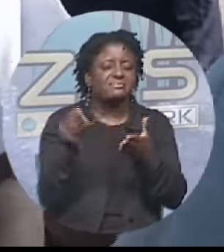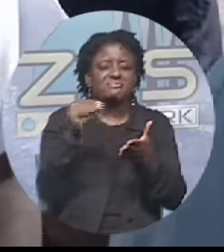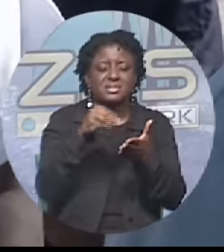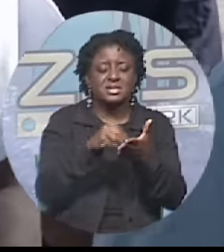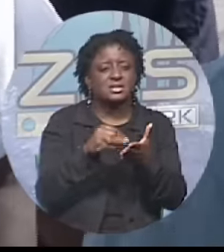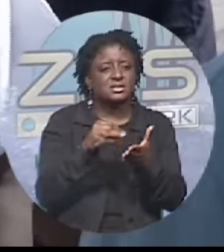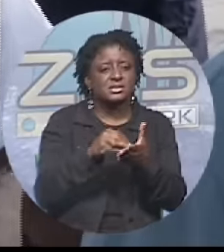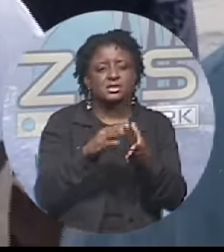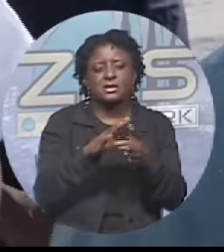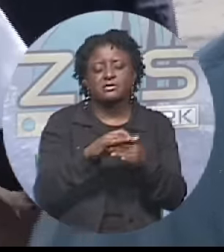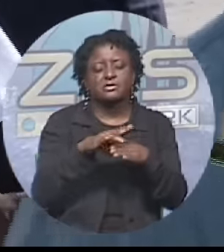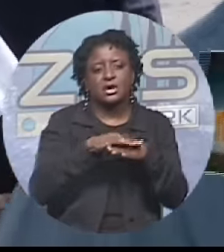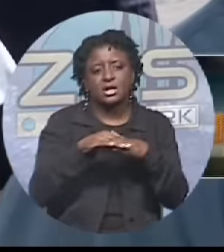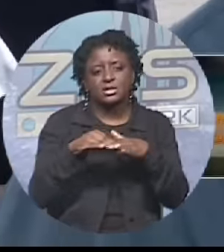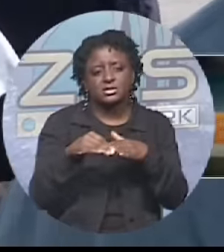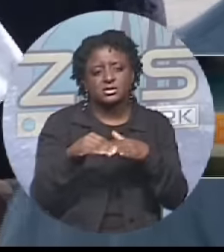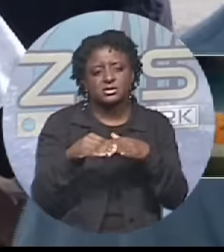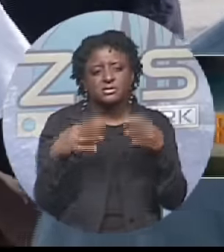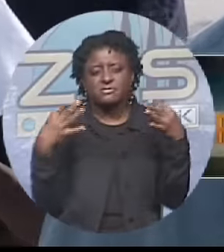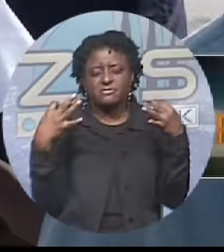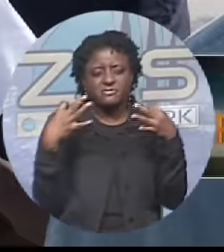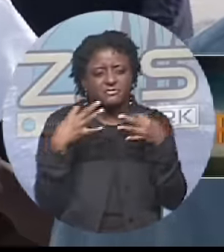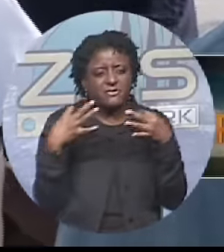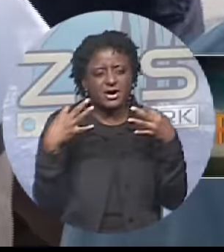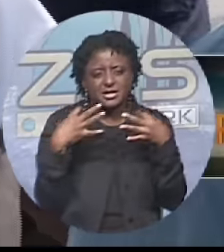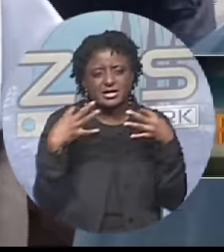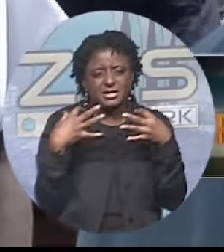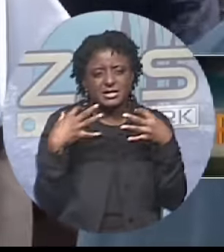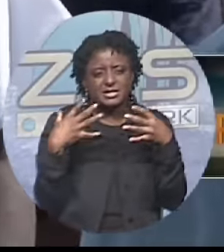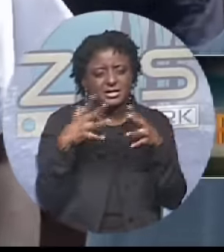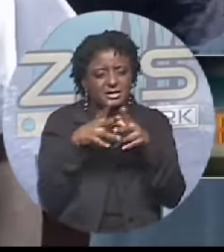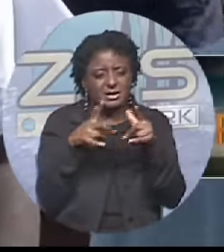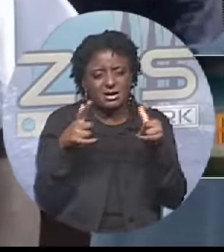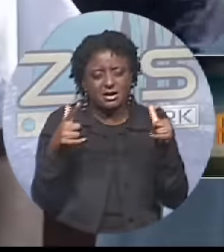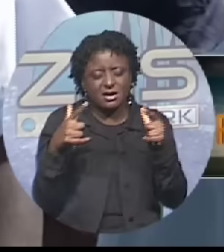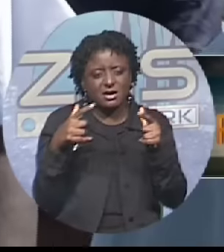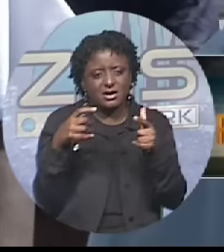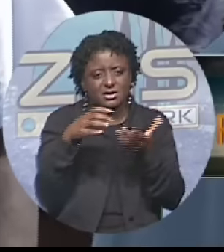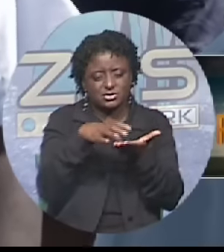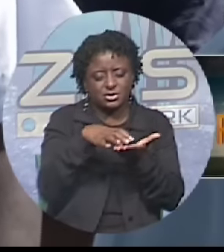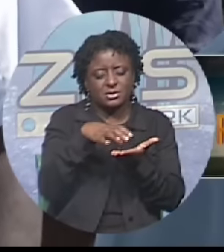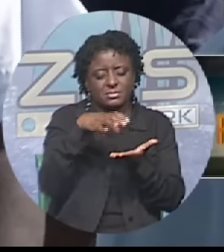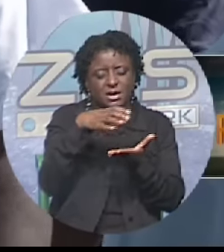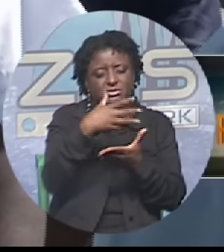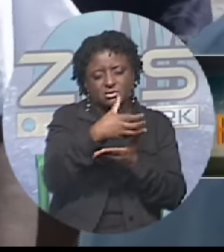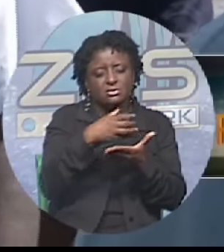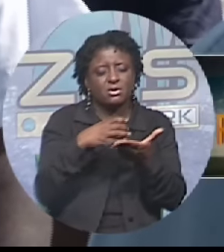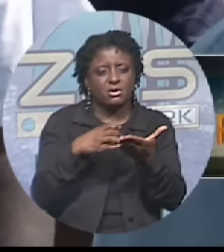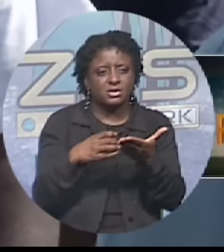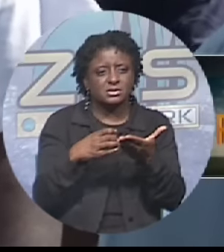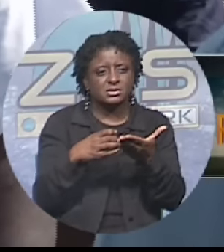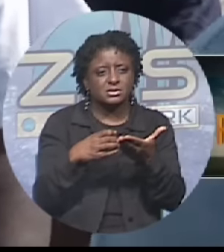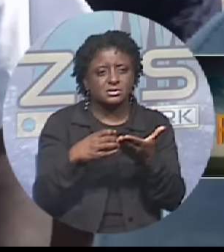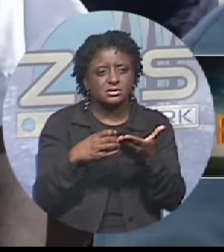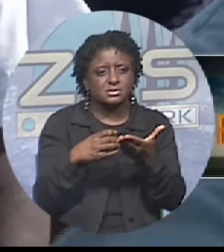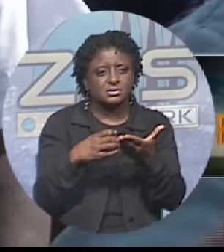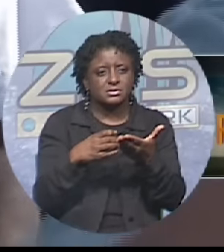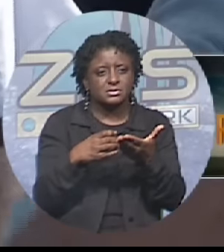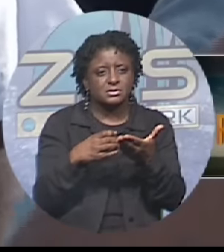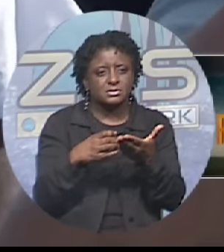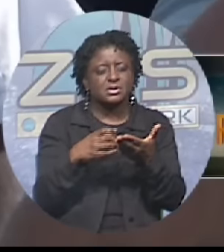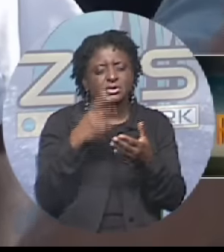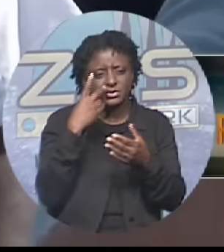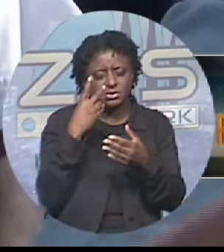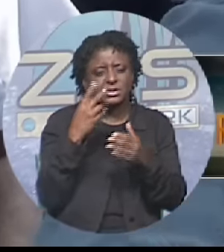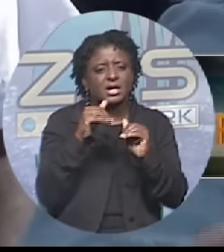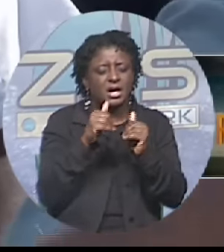large in terms of the enormity of it. And so, because to see the way infrastructure has been breached in